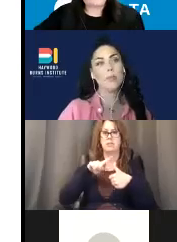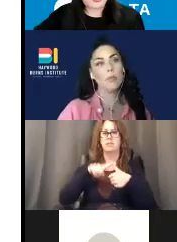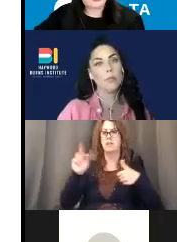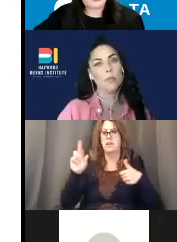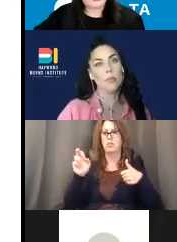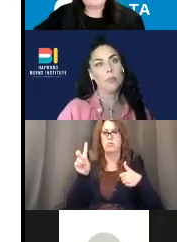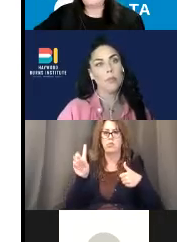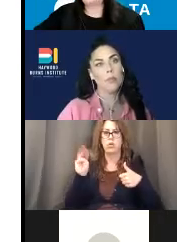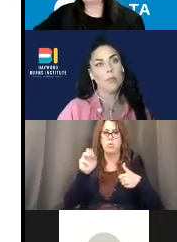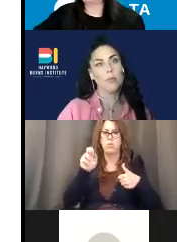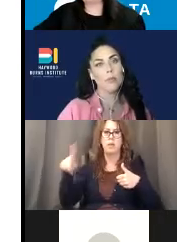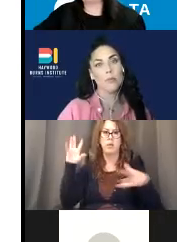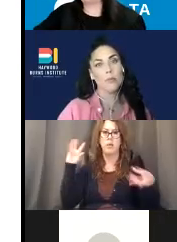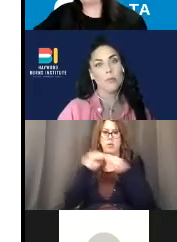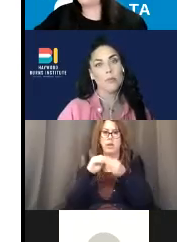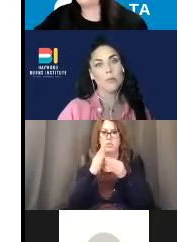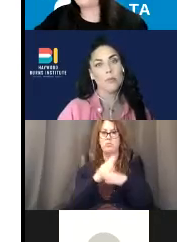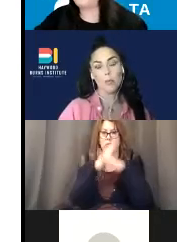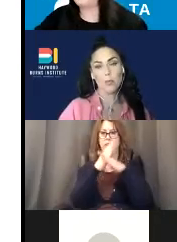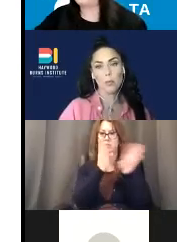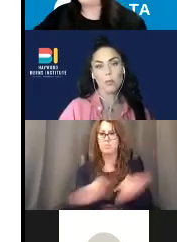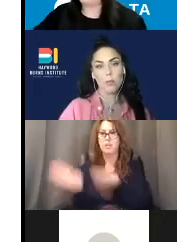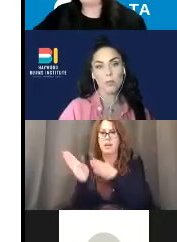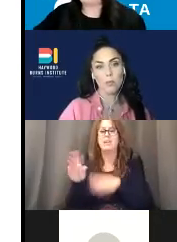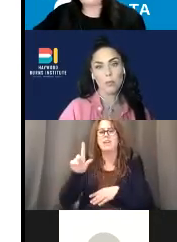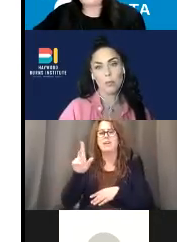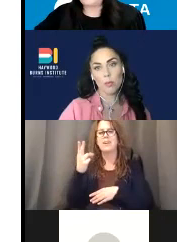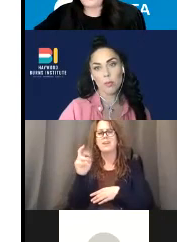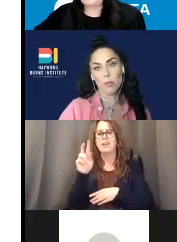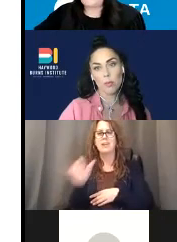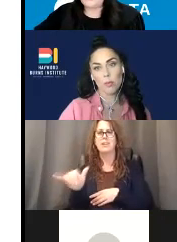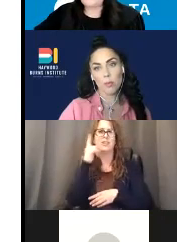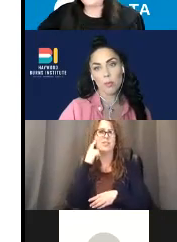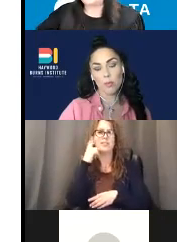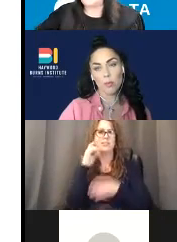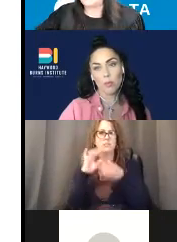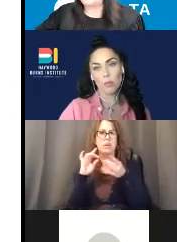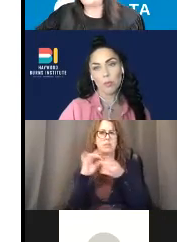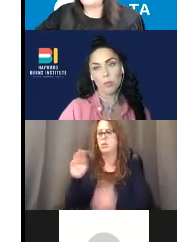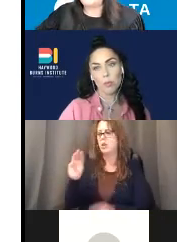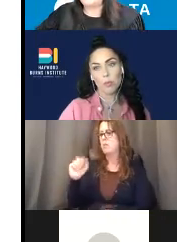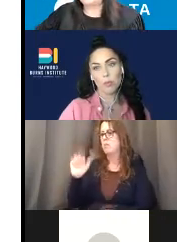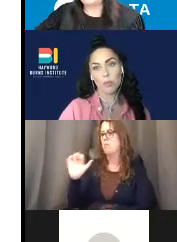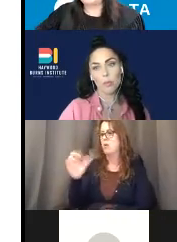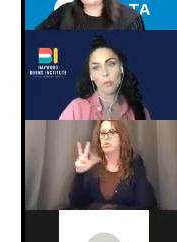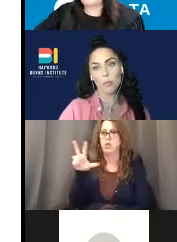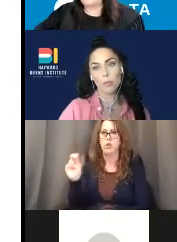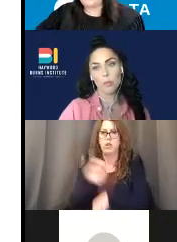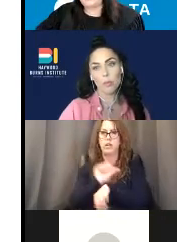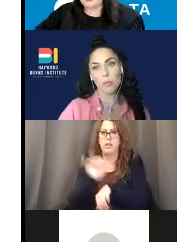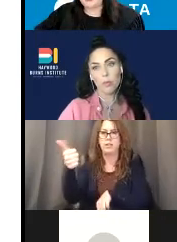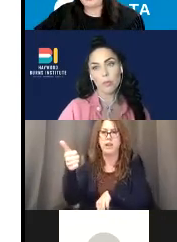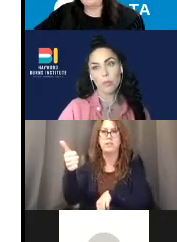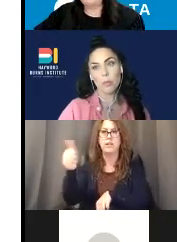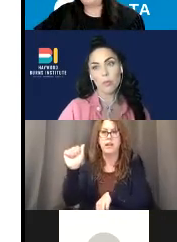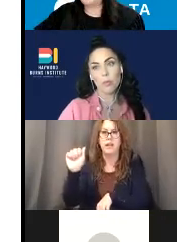Prevention Planning, and this is the one that Hillary just referenced, on March 30th at 10 a.m. There's also going to